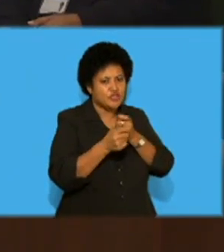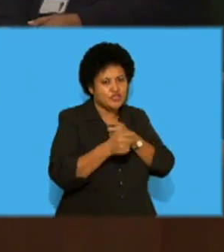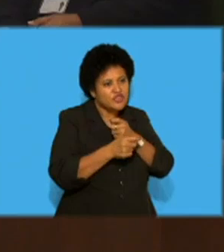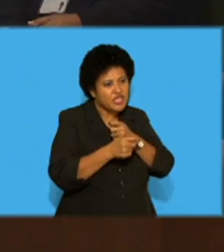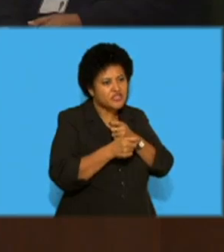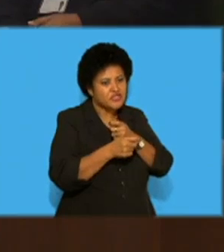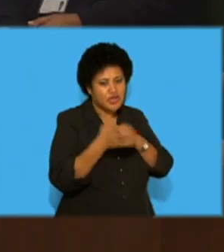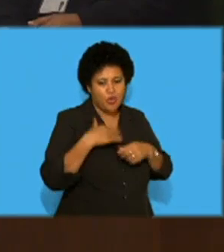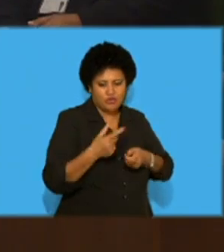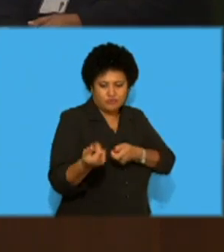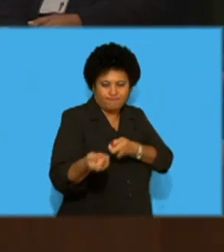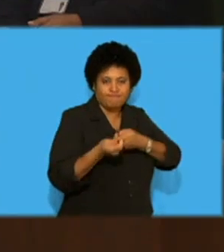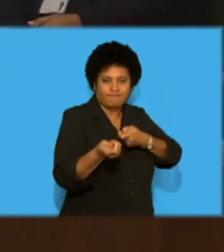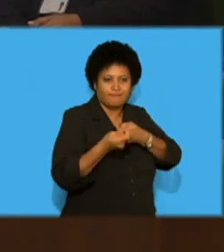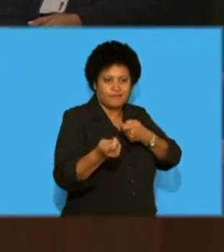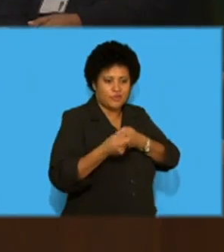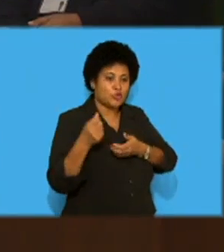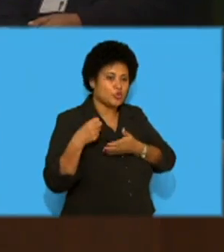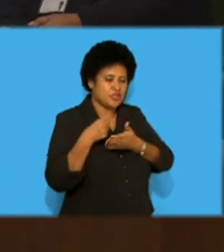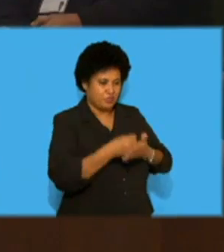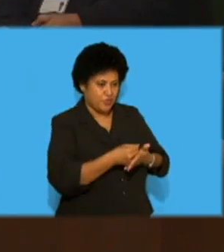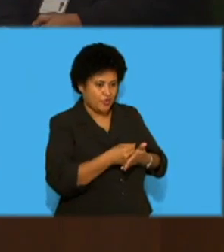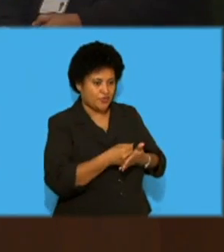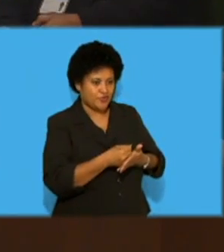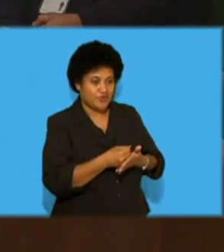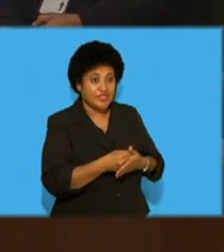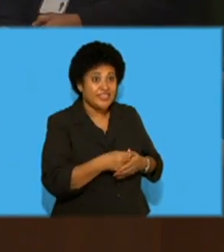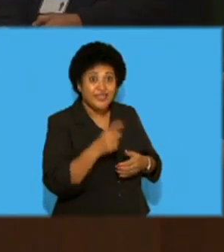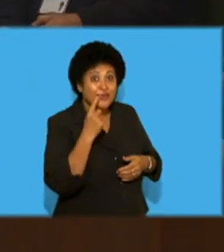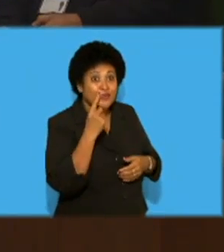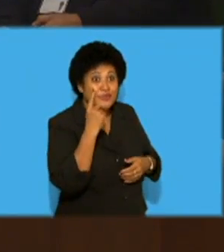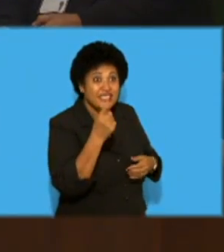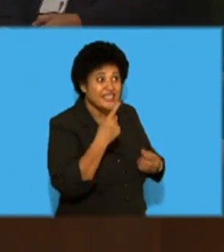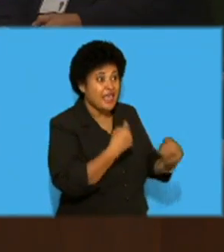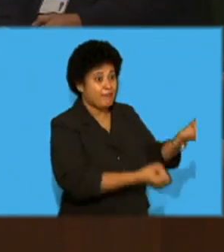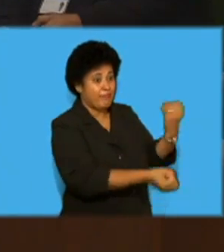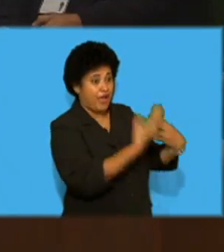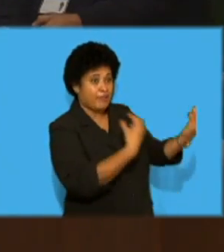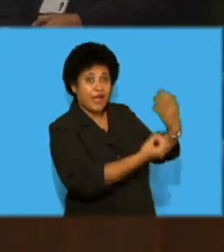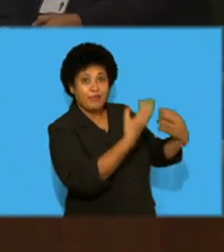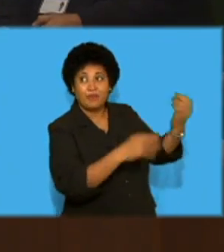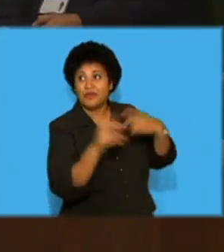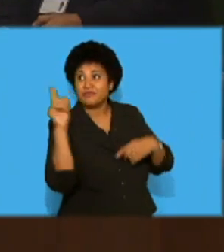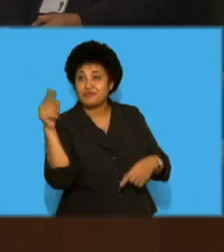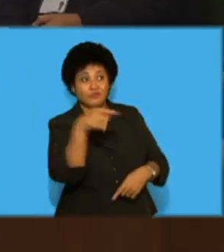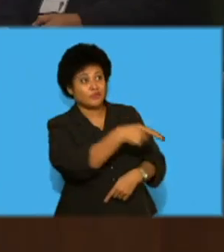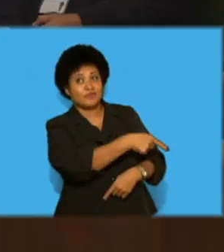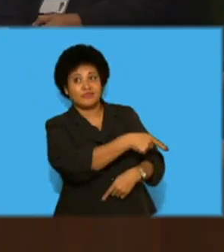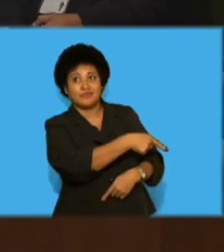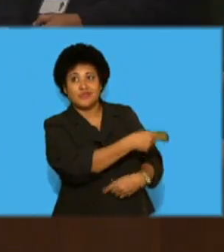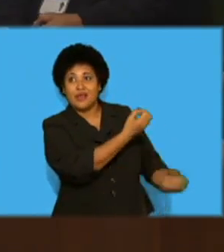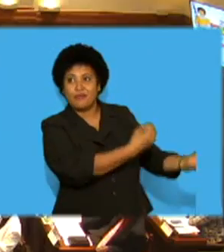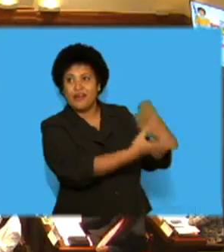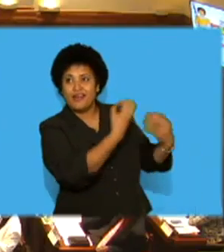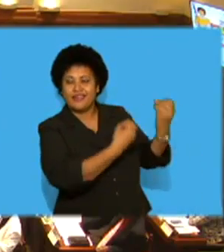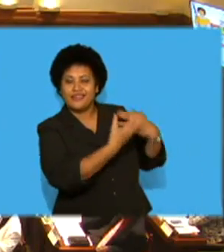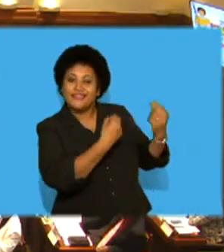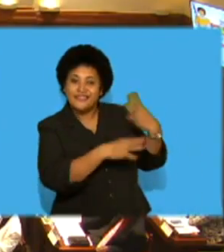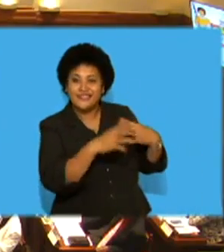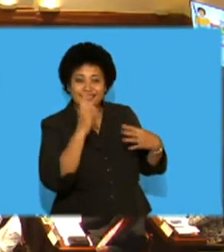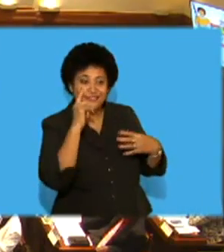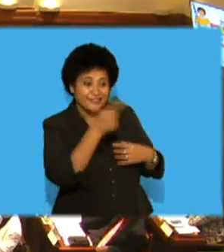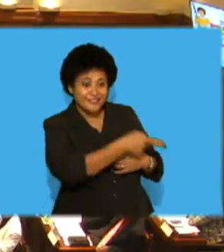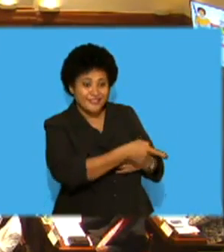support. Madam Speaker, you see how they react? You see how they react? You see how they